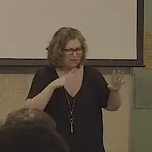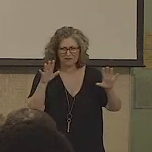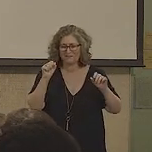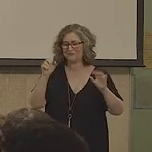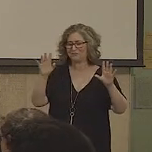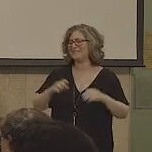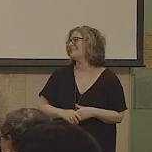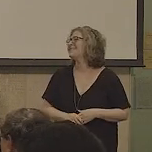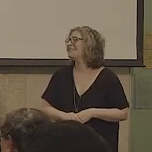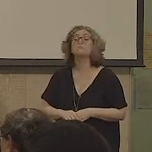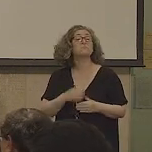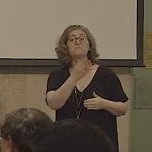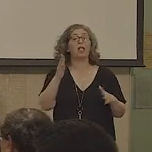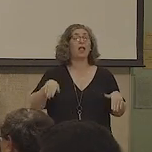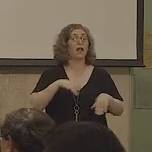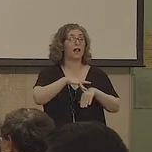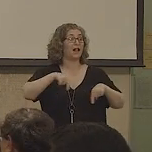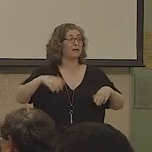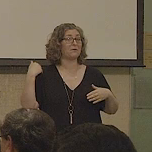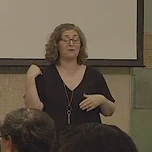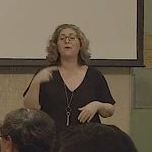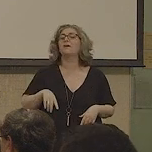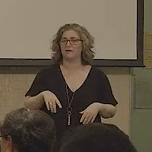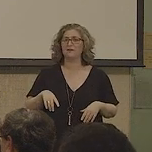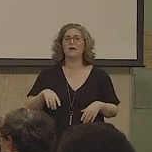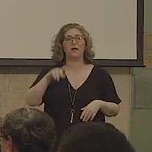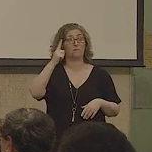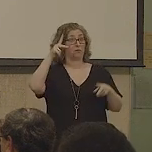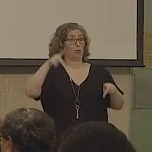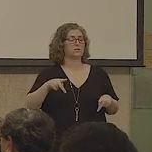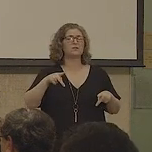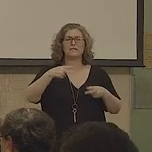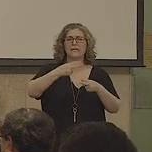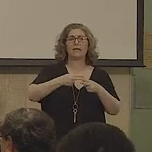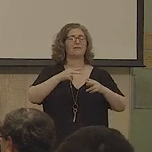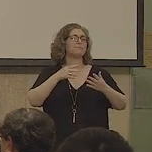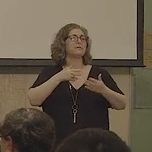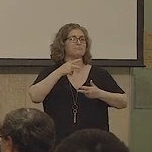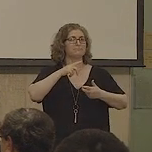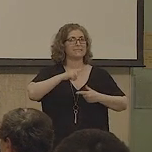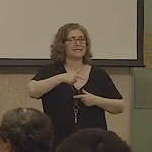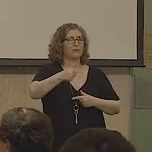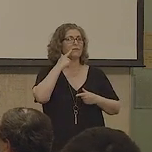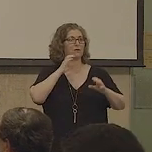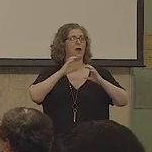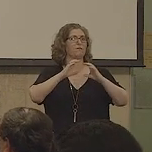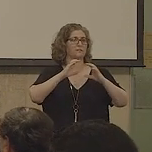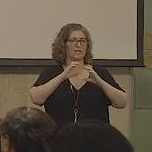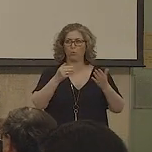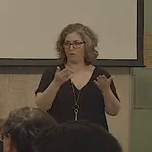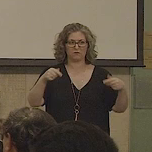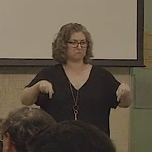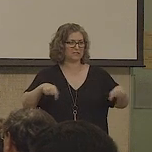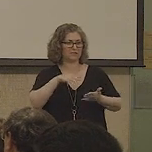Okay. So for those of you who have not been here before, First Person is the name of a conversation series that we offer here at the